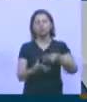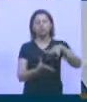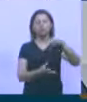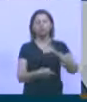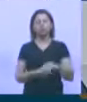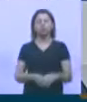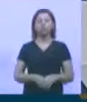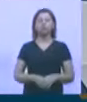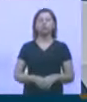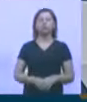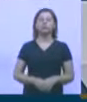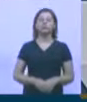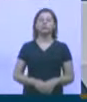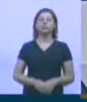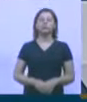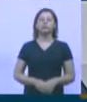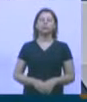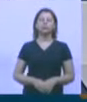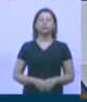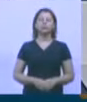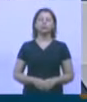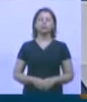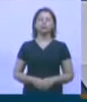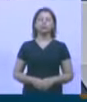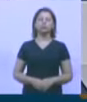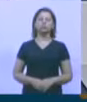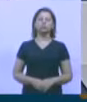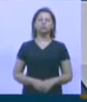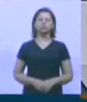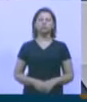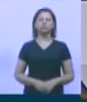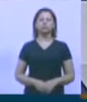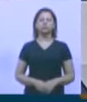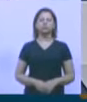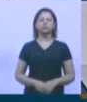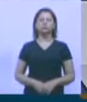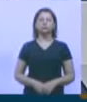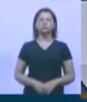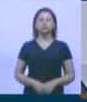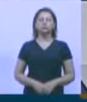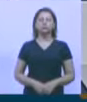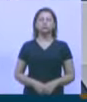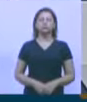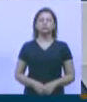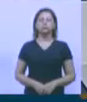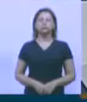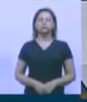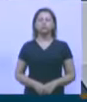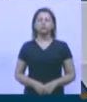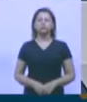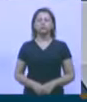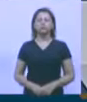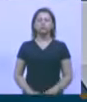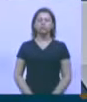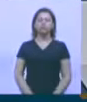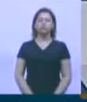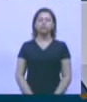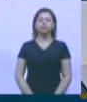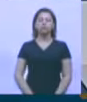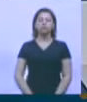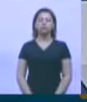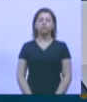And that's why often in helping alcoholics or drug addicts, we make sure they have